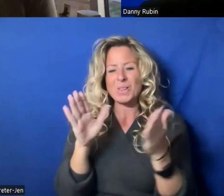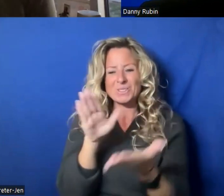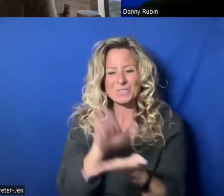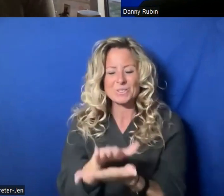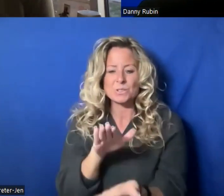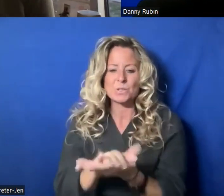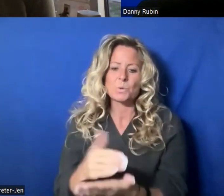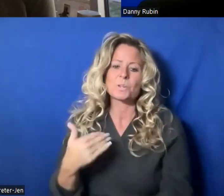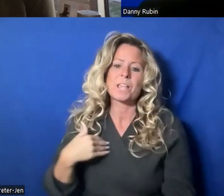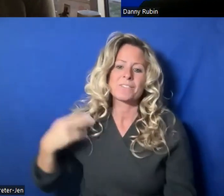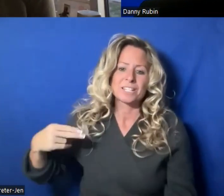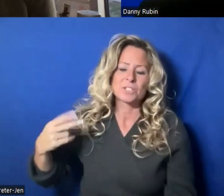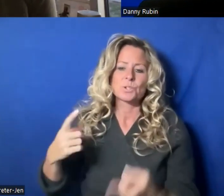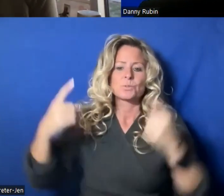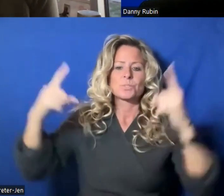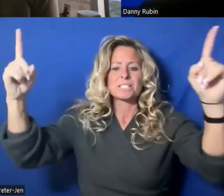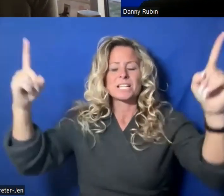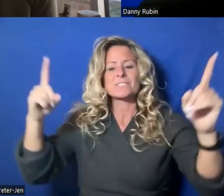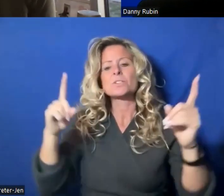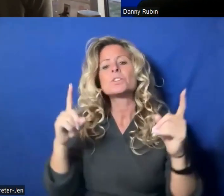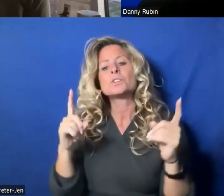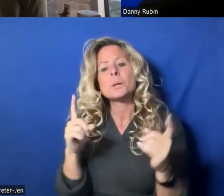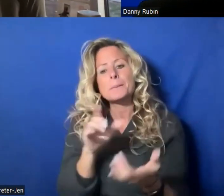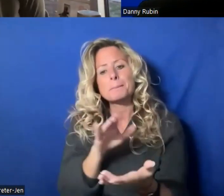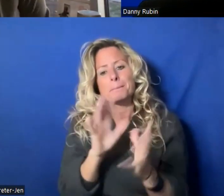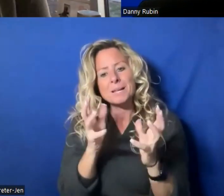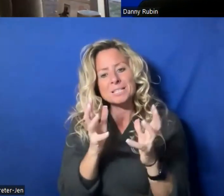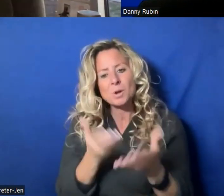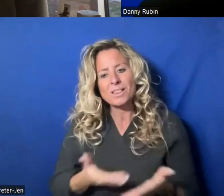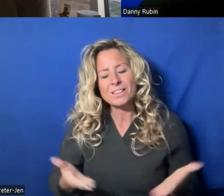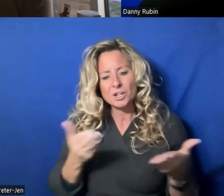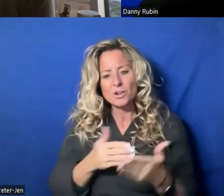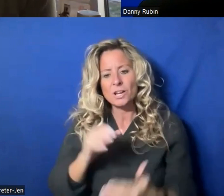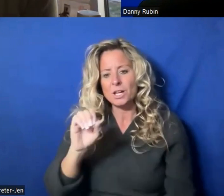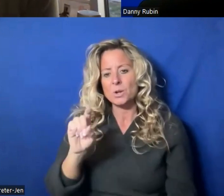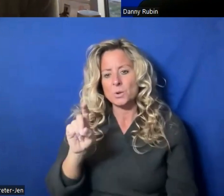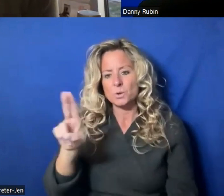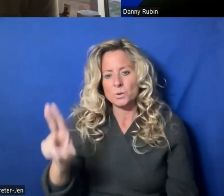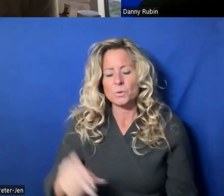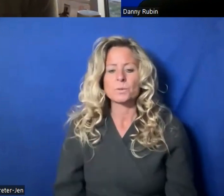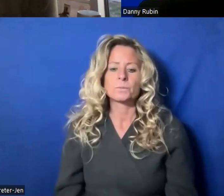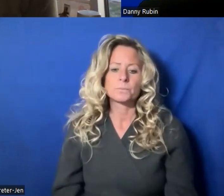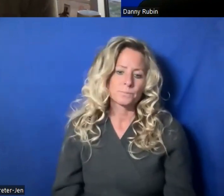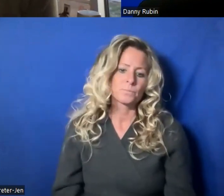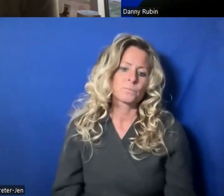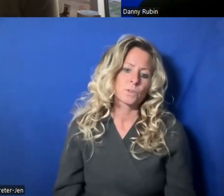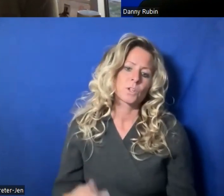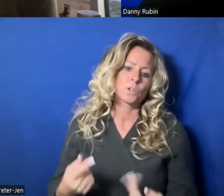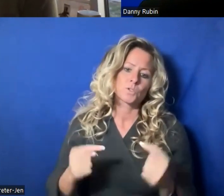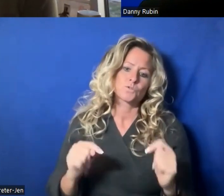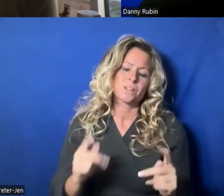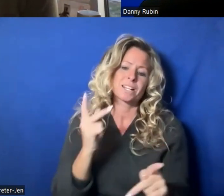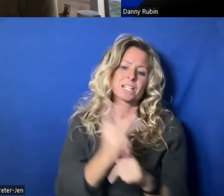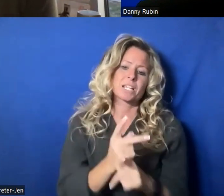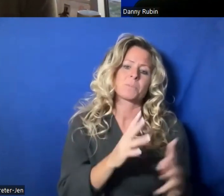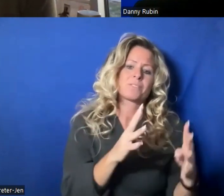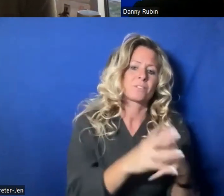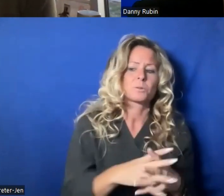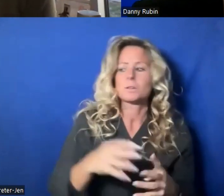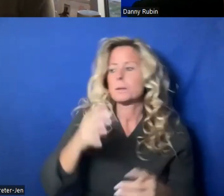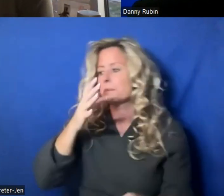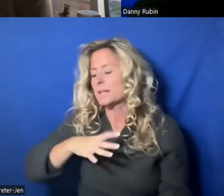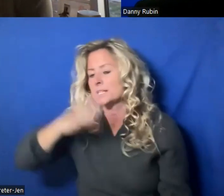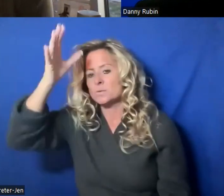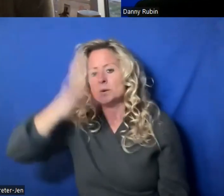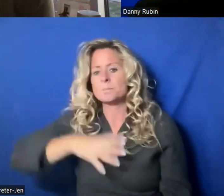history with successful basketball here at ODU. So I do think that we try to keep football and men's women's basketball